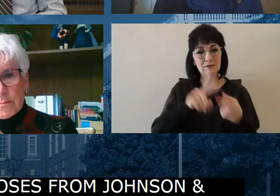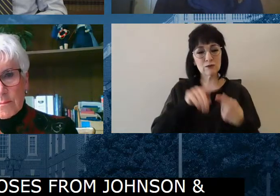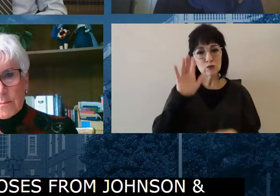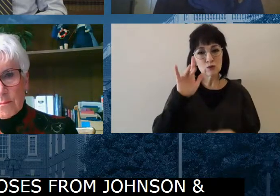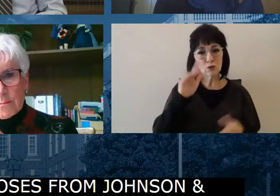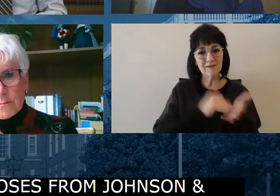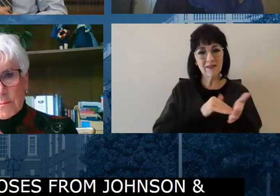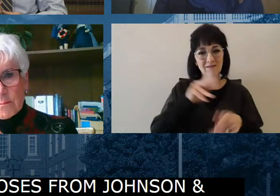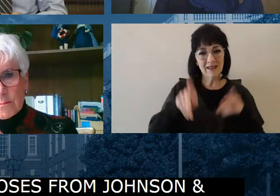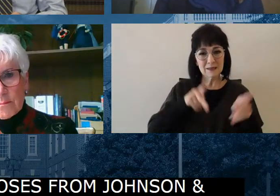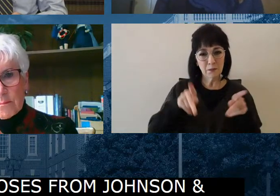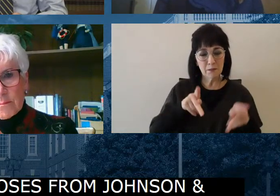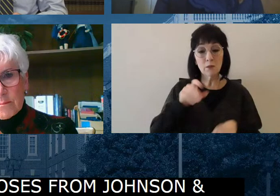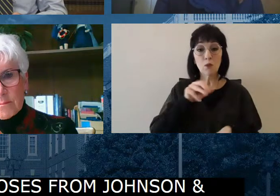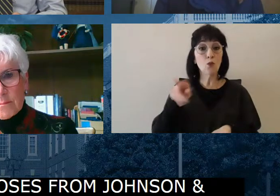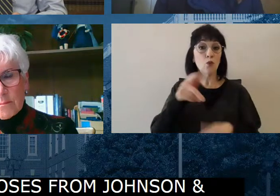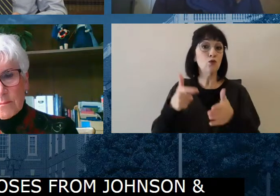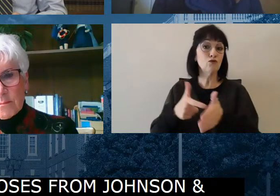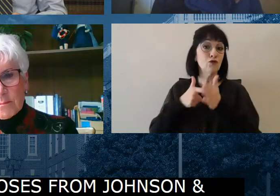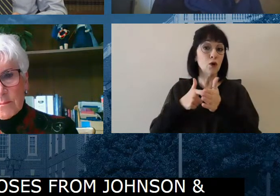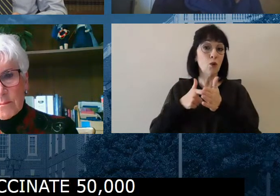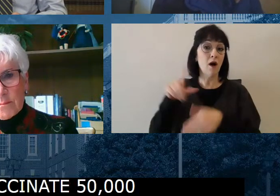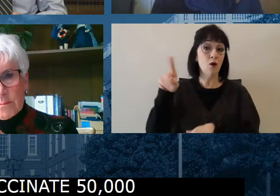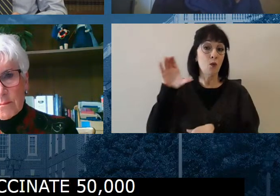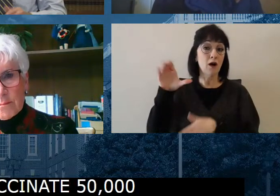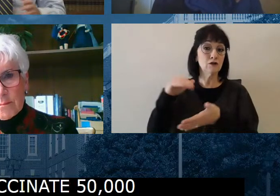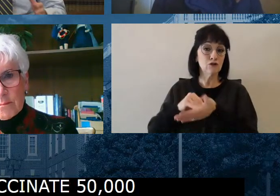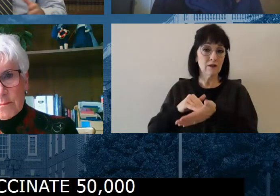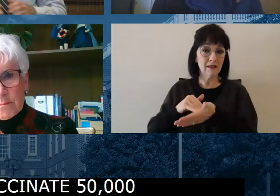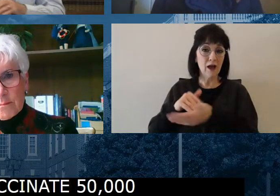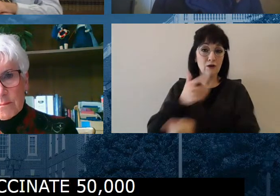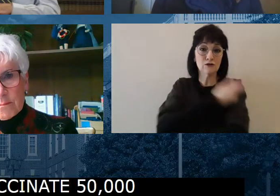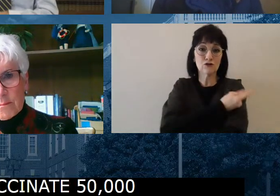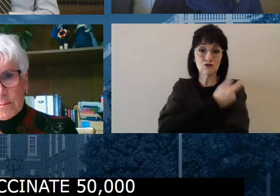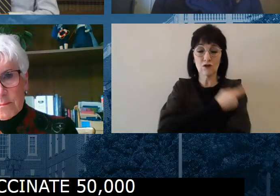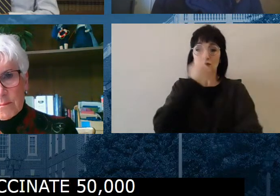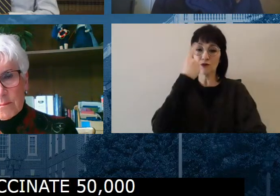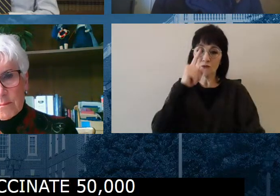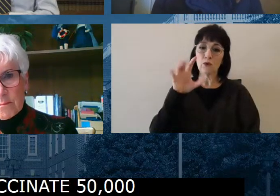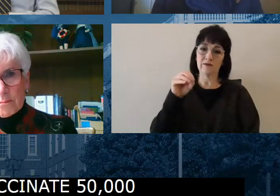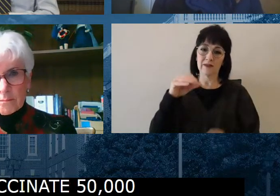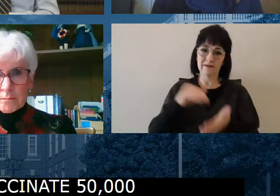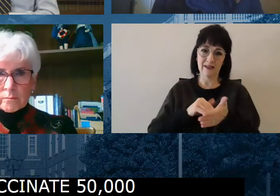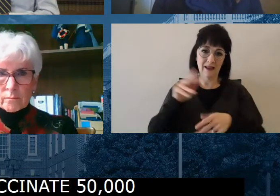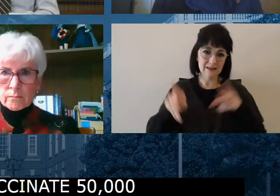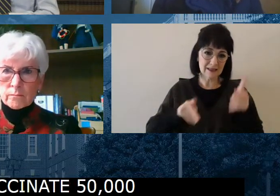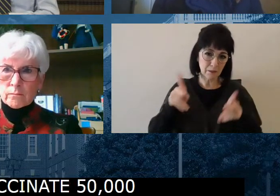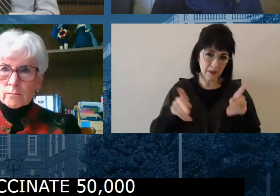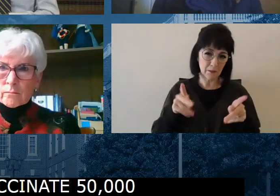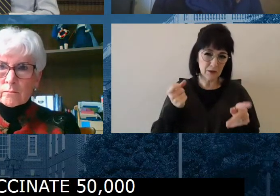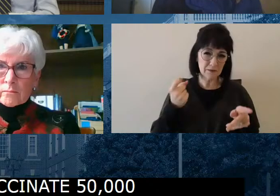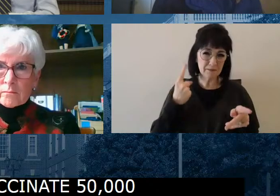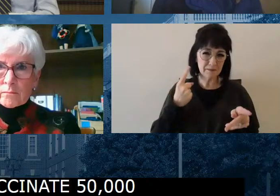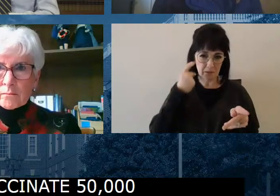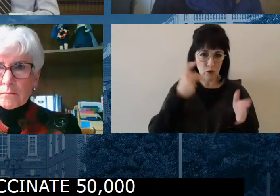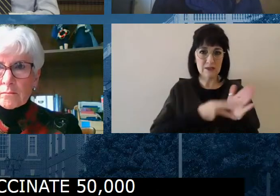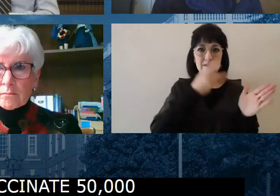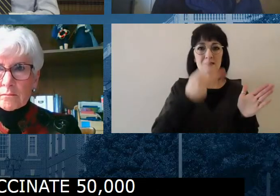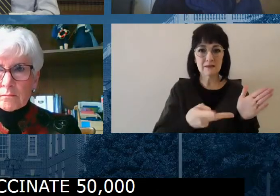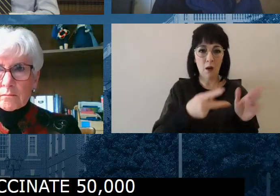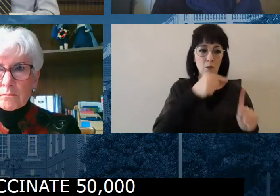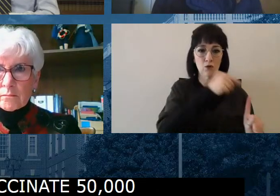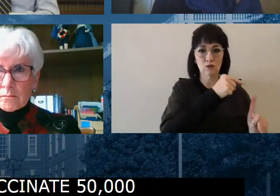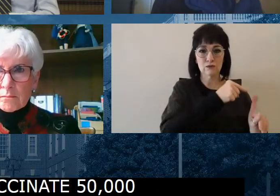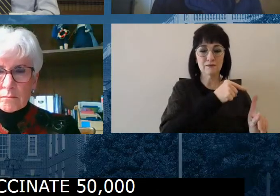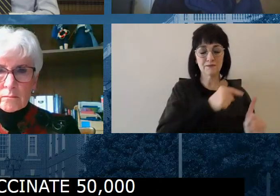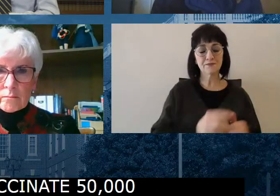Pfizer and Moderna. So it really is a game changer. We had quite a bit of conversation about it on the White House call this morning